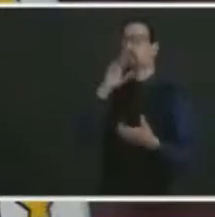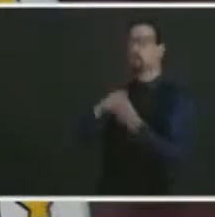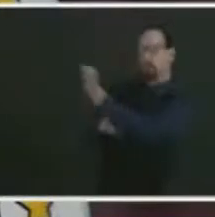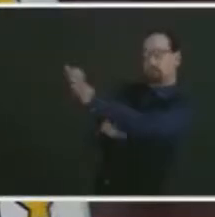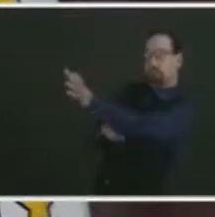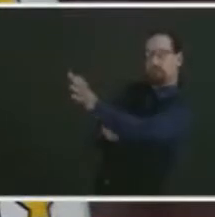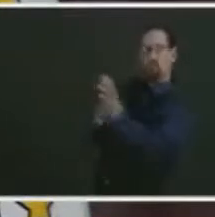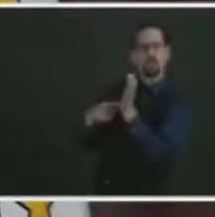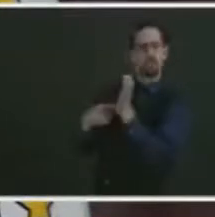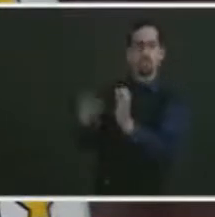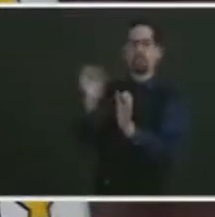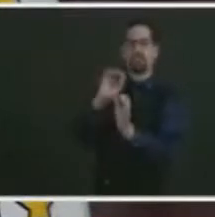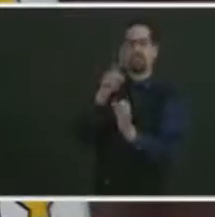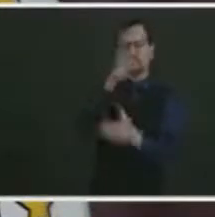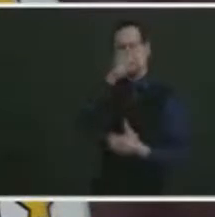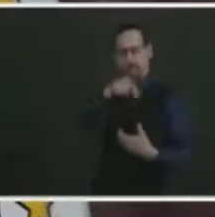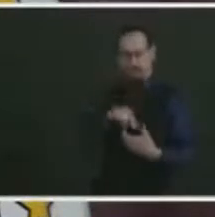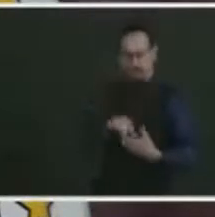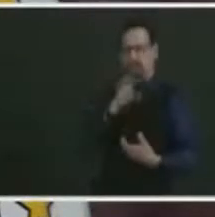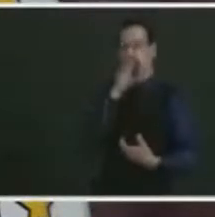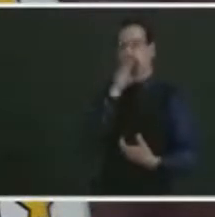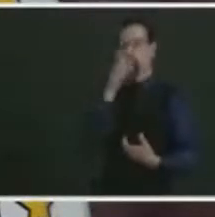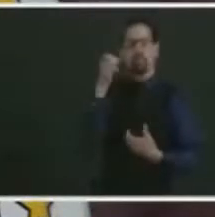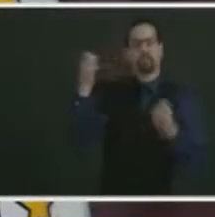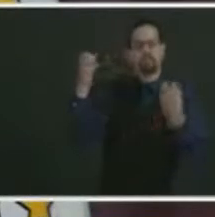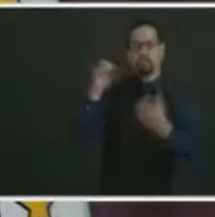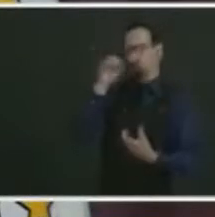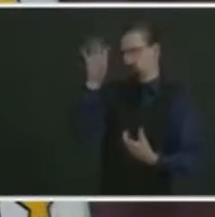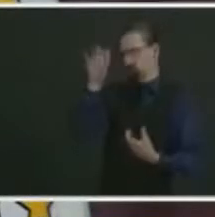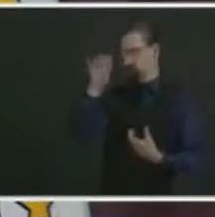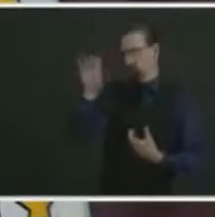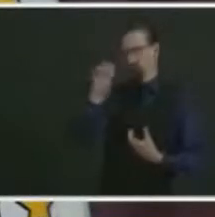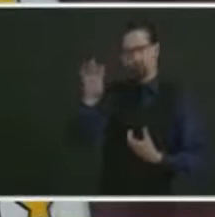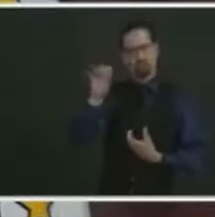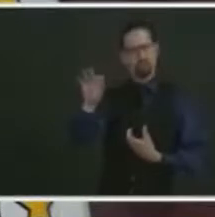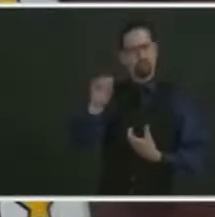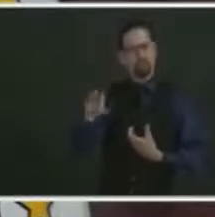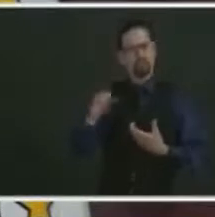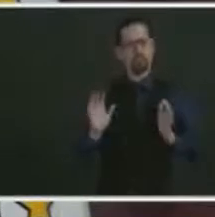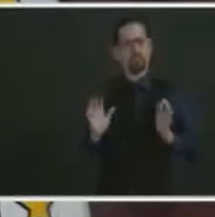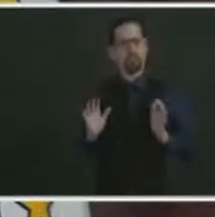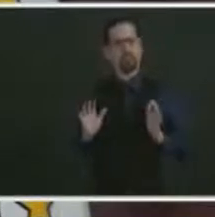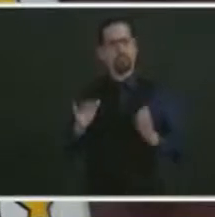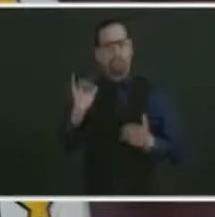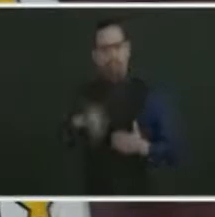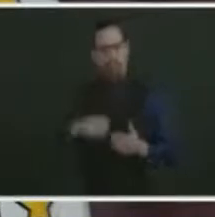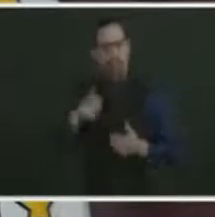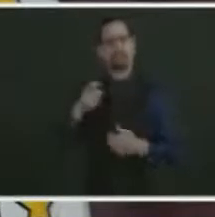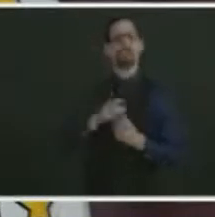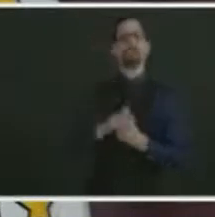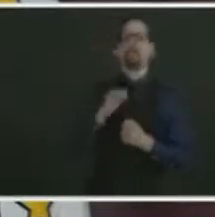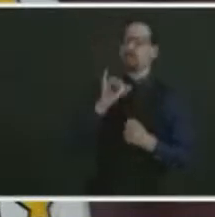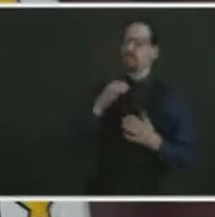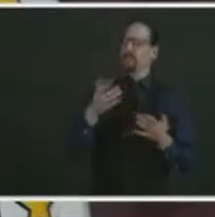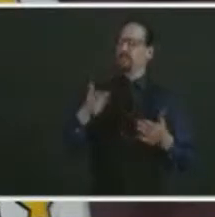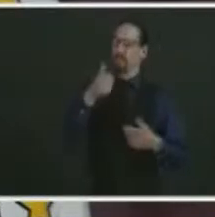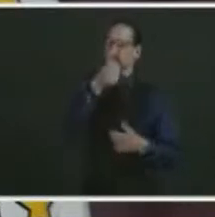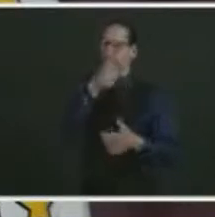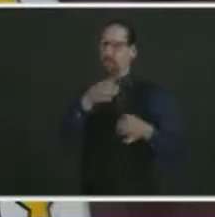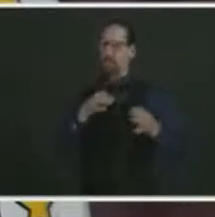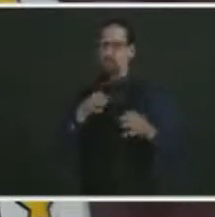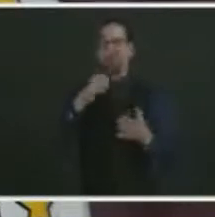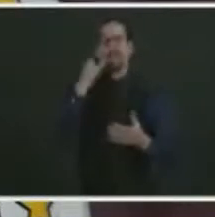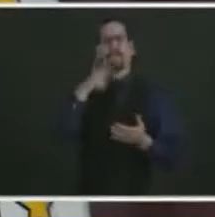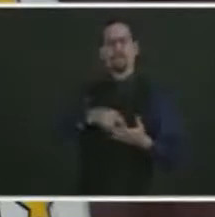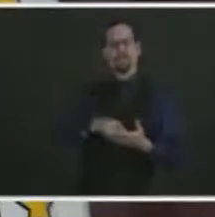By the way, it's very helpful. You might not remember today that you went to CVS 10 days